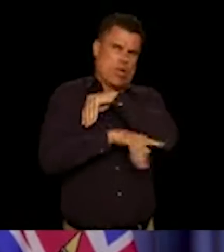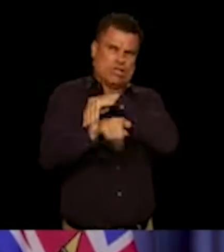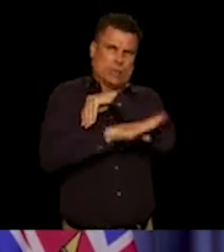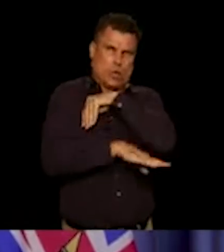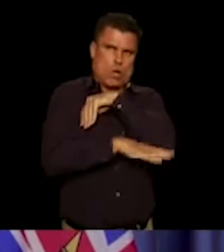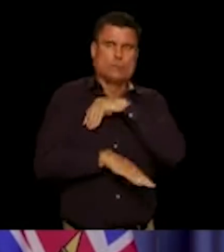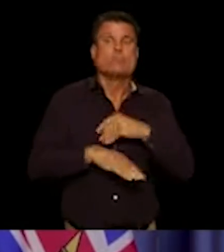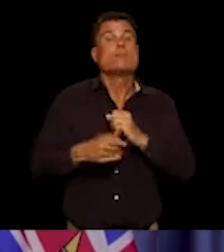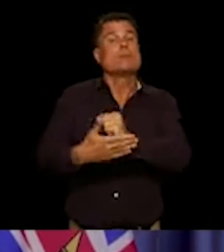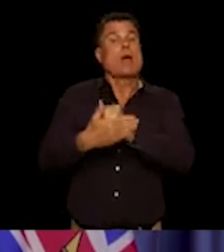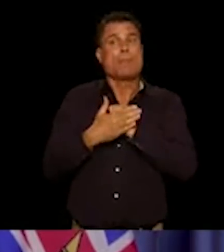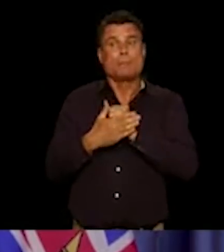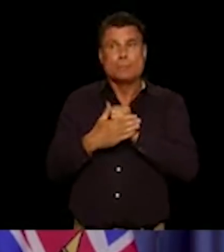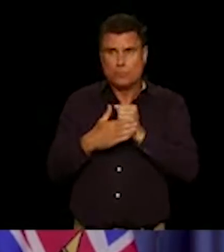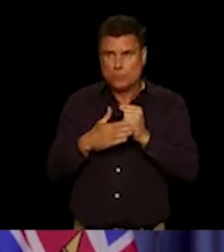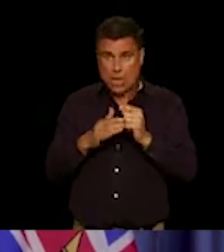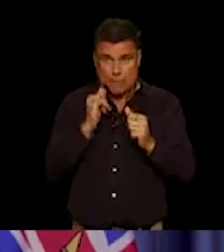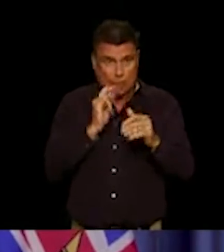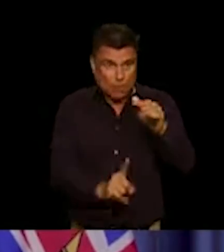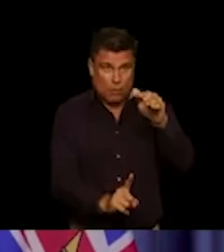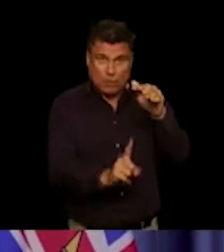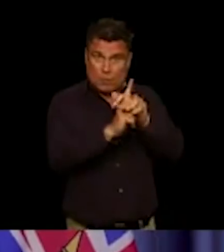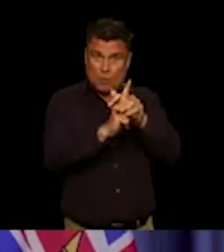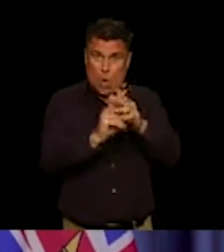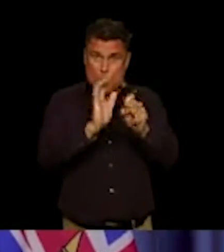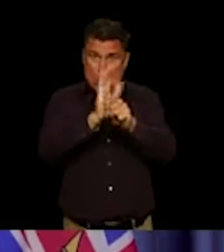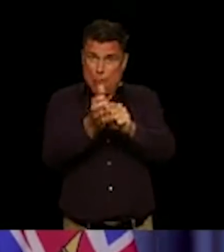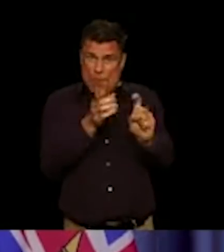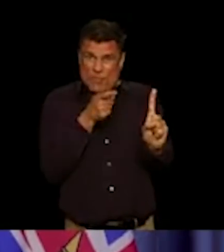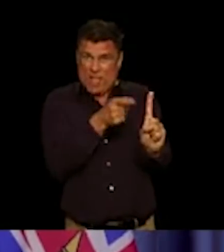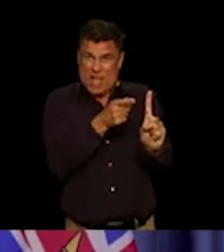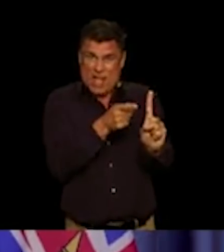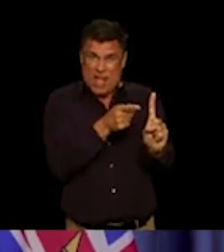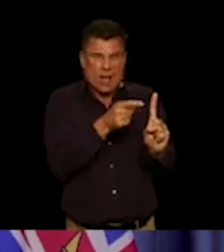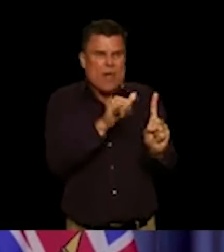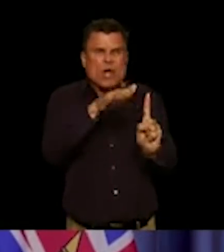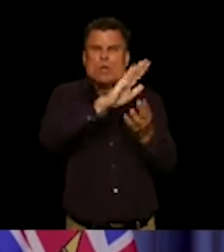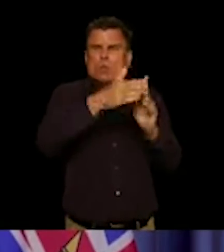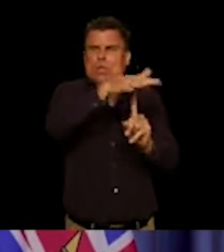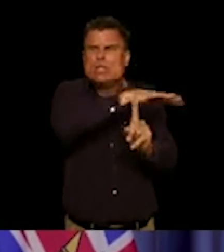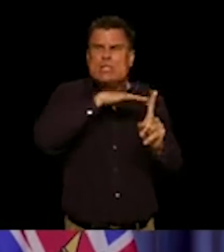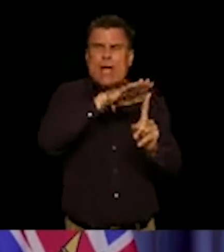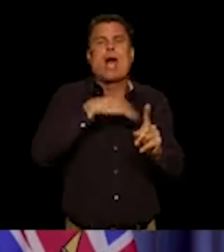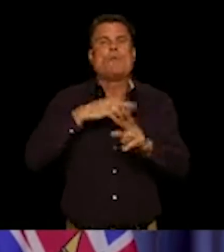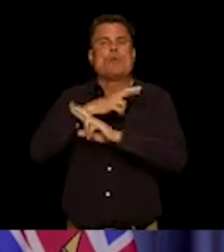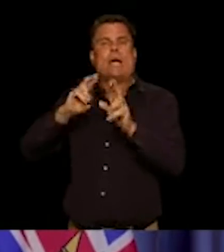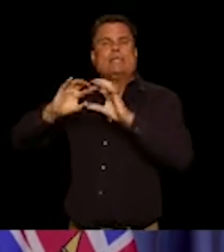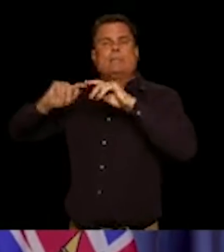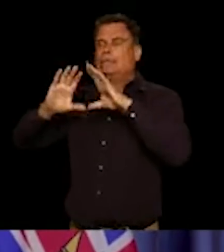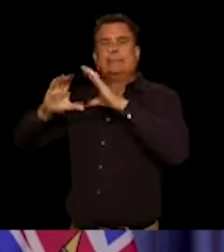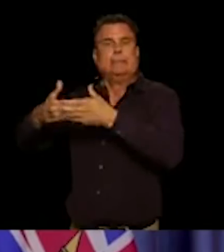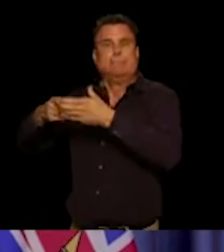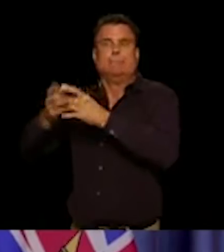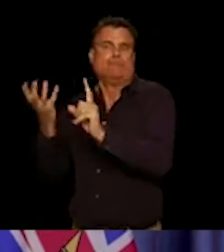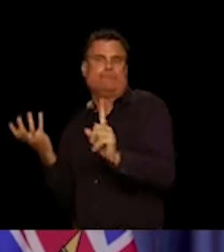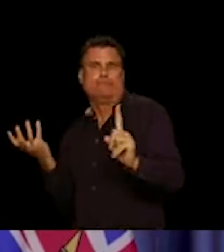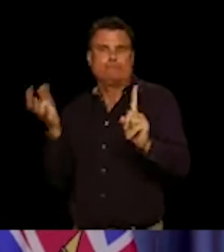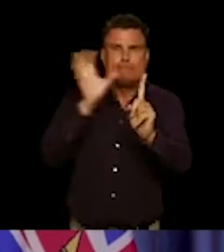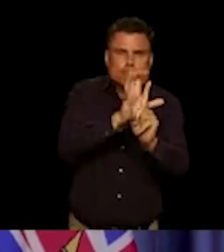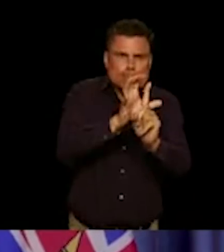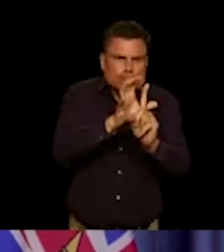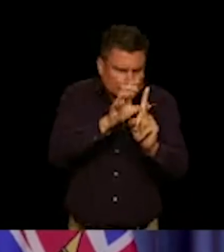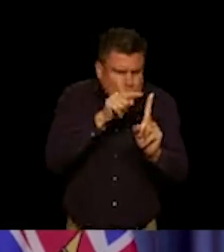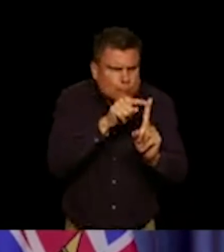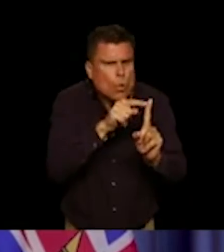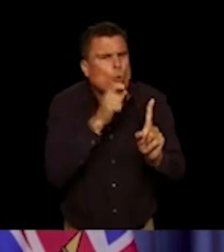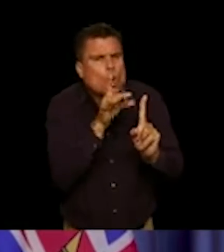start in September, and this plan will help us deal with community transmission now and into the fall. And I'll ask Dr. Henry to say a few words